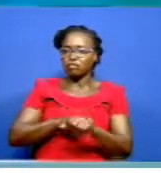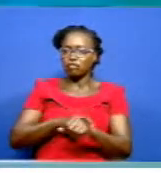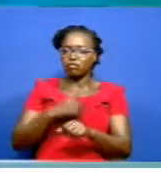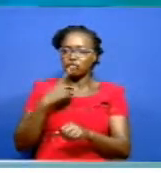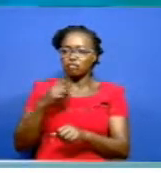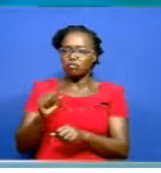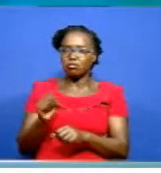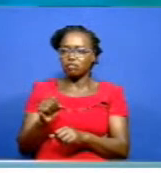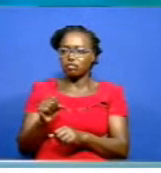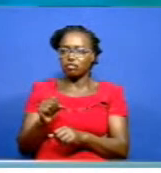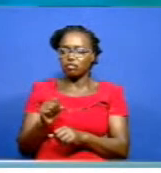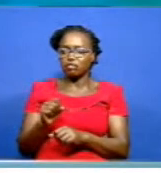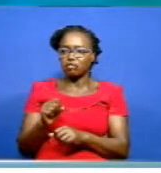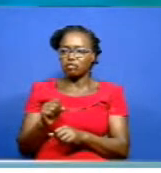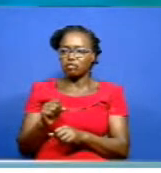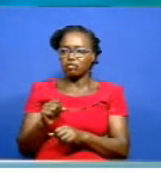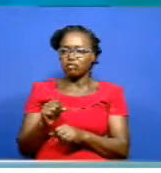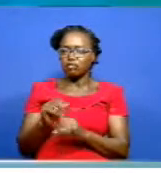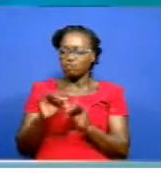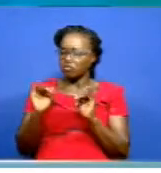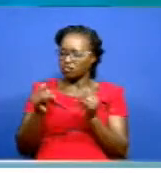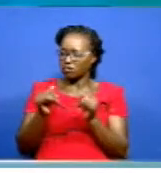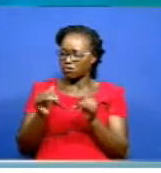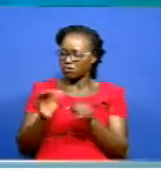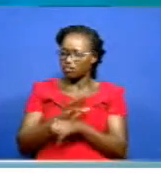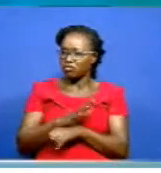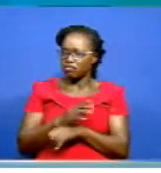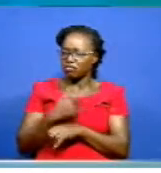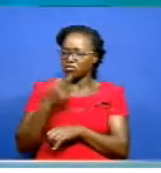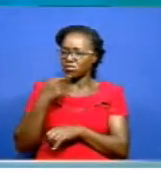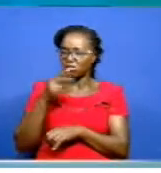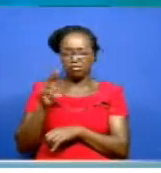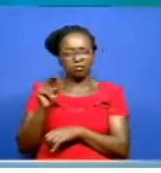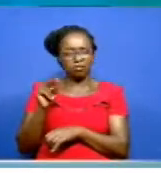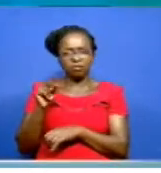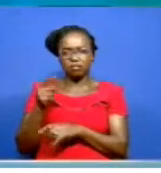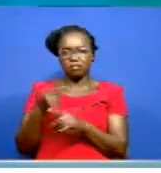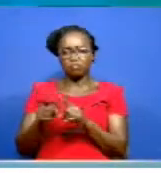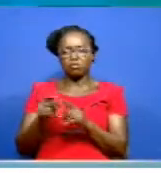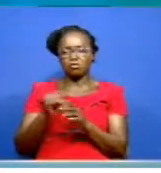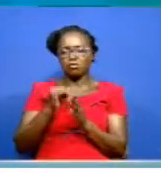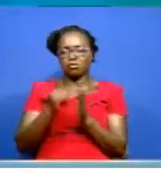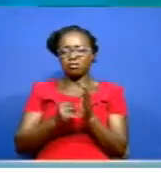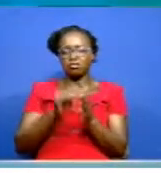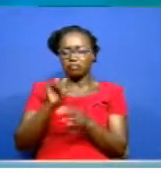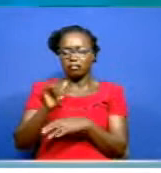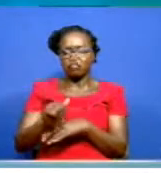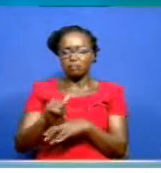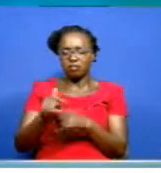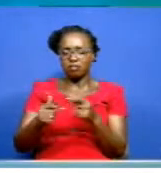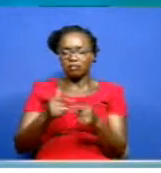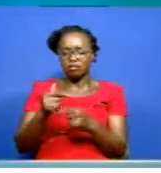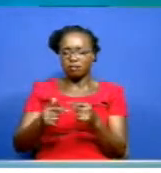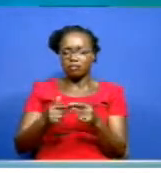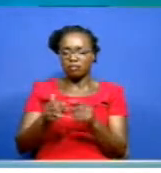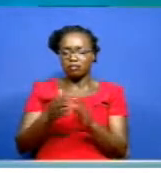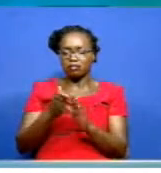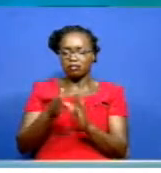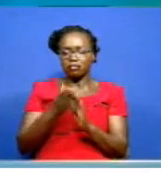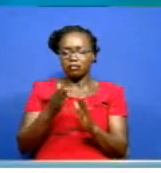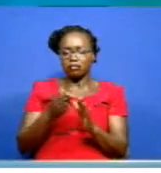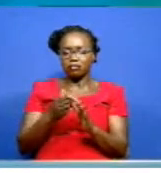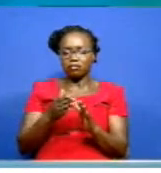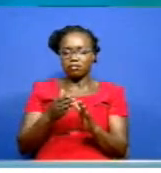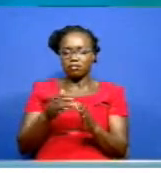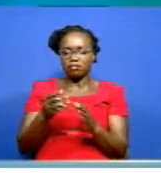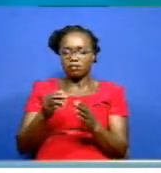So I wouldn't say that they're completely new in terms of the technologies. It's just that the process has been expedited